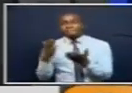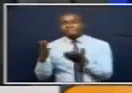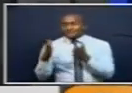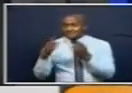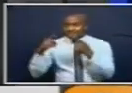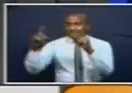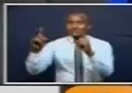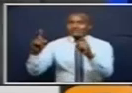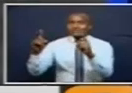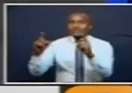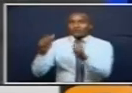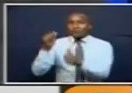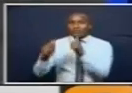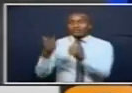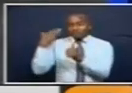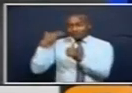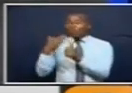okay. that it wants its supporters.